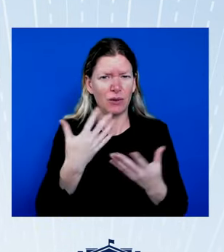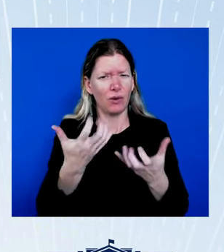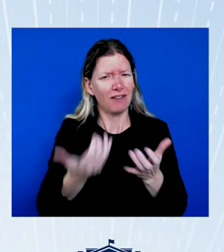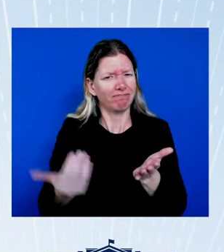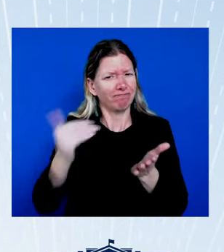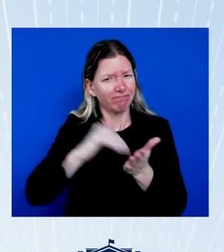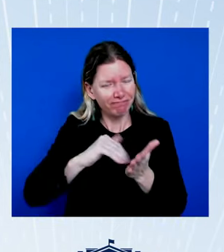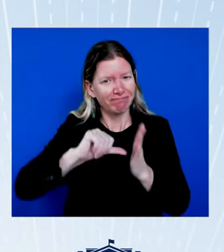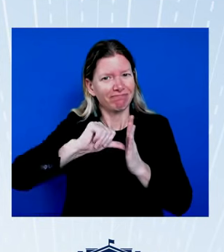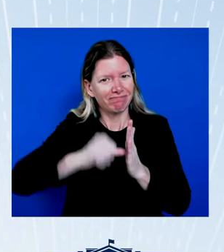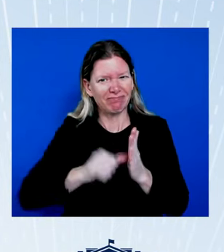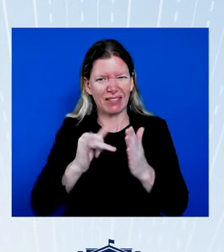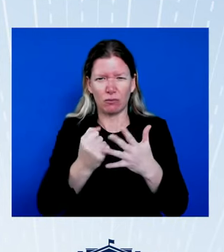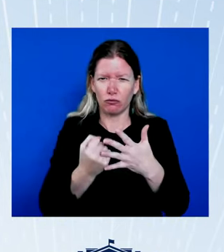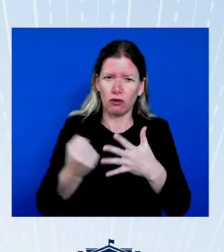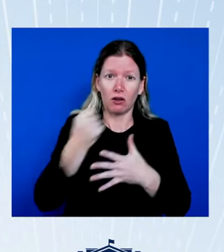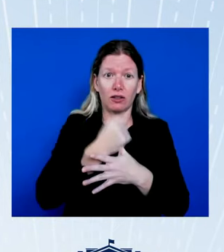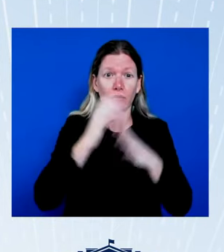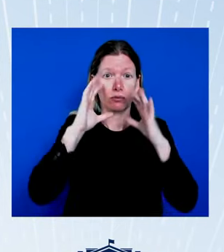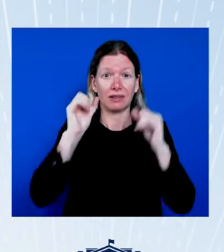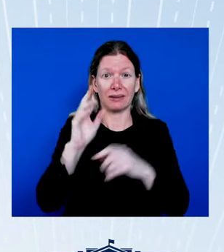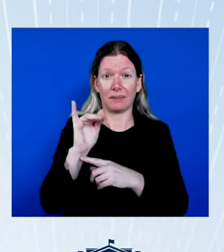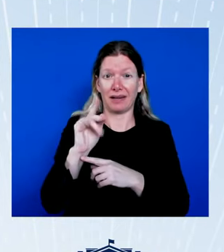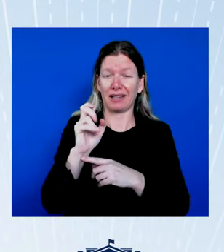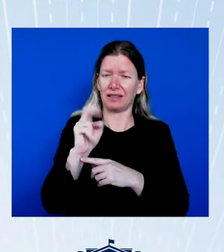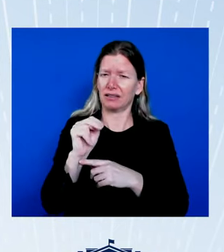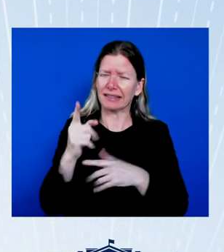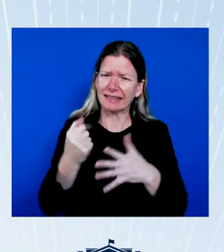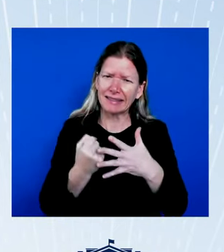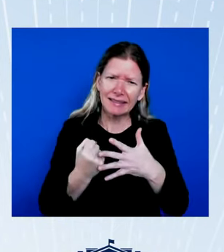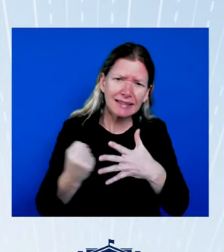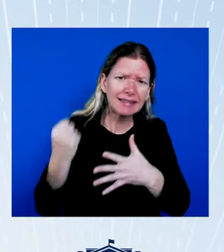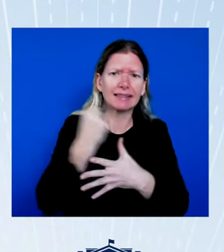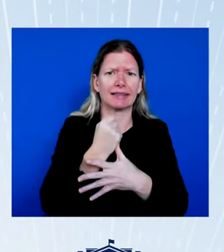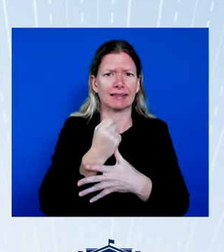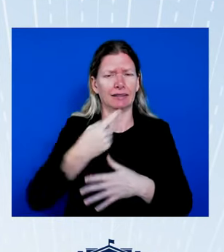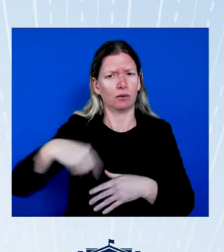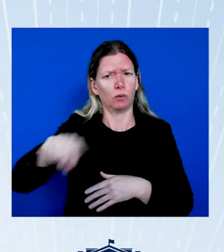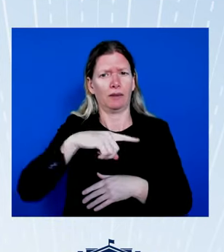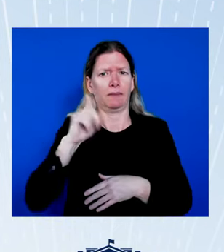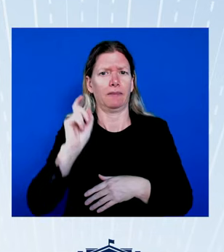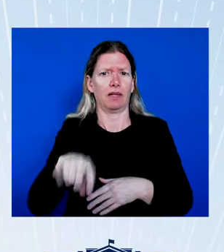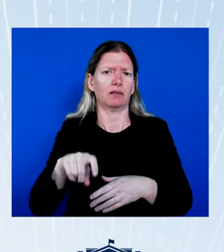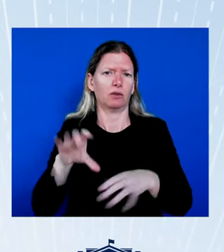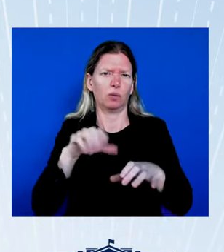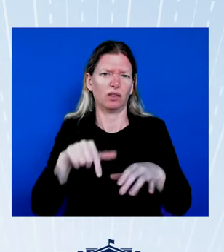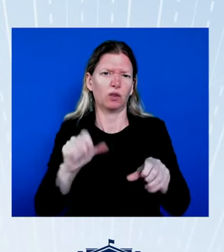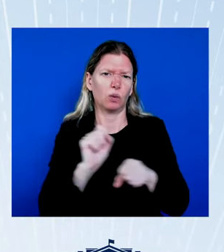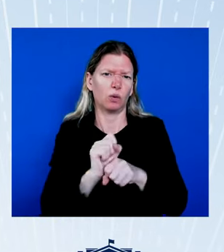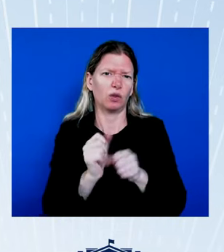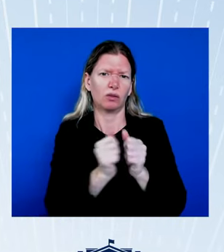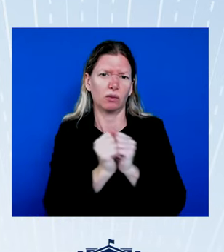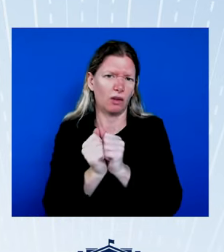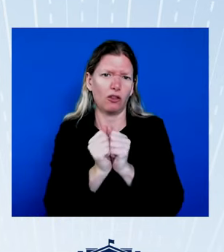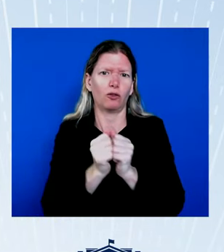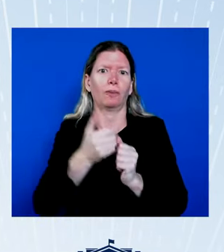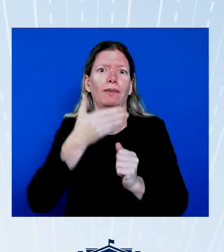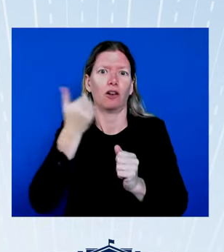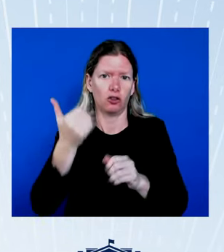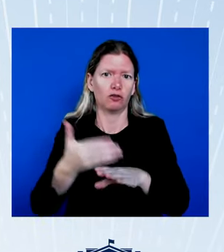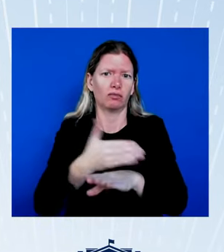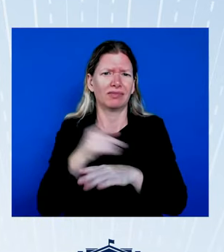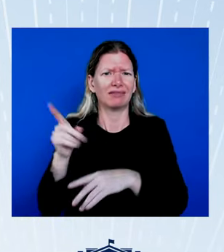work better together. He has traveled to many communities in many of your states, and he's heard firsthand